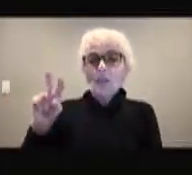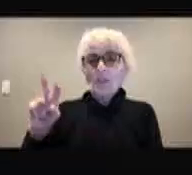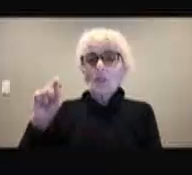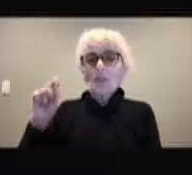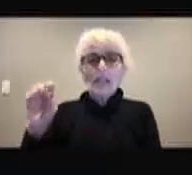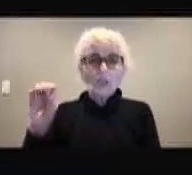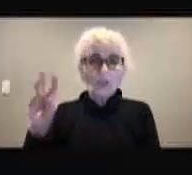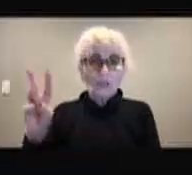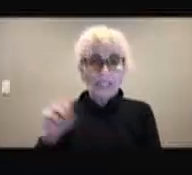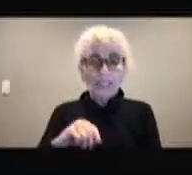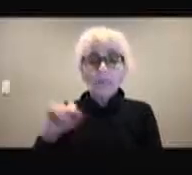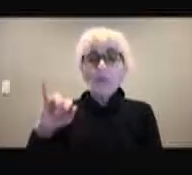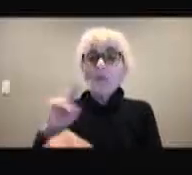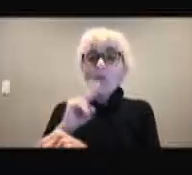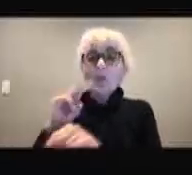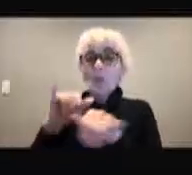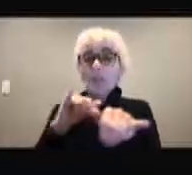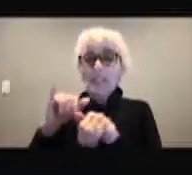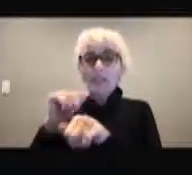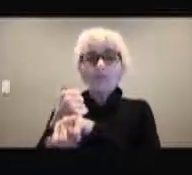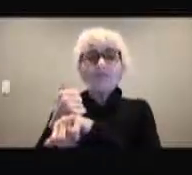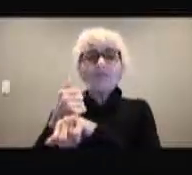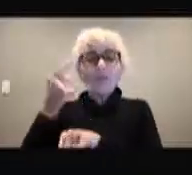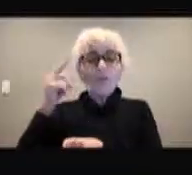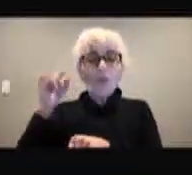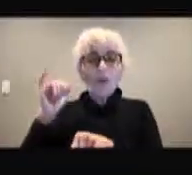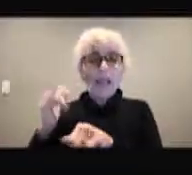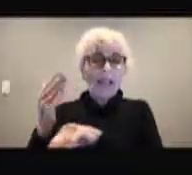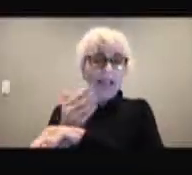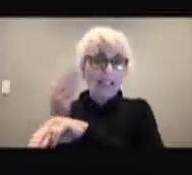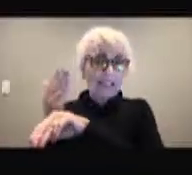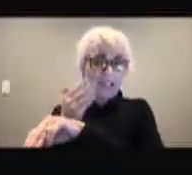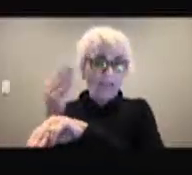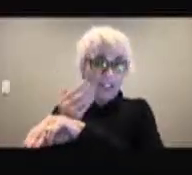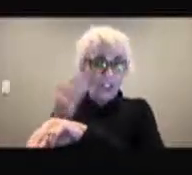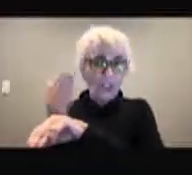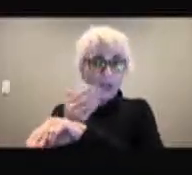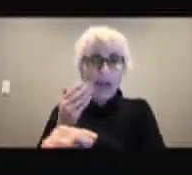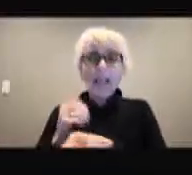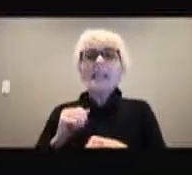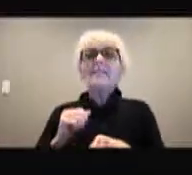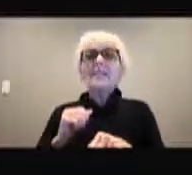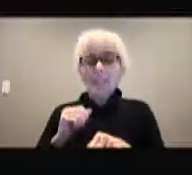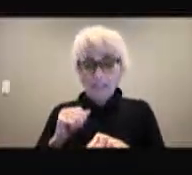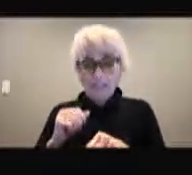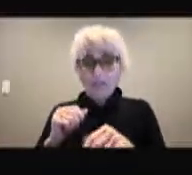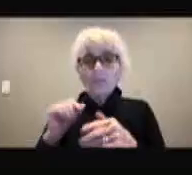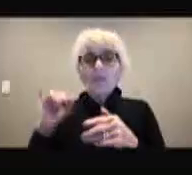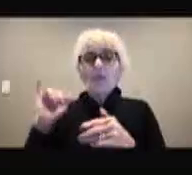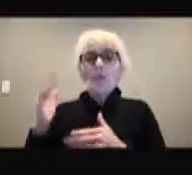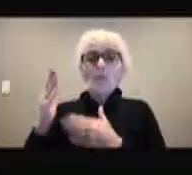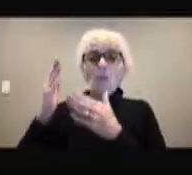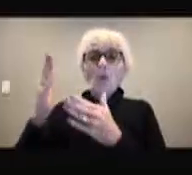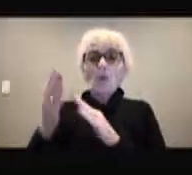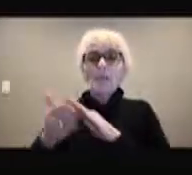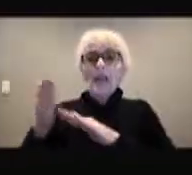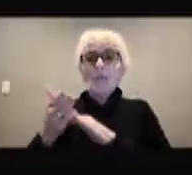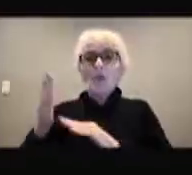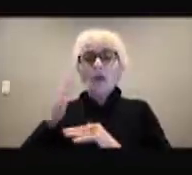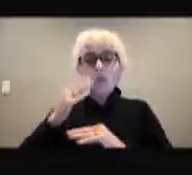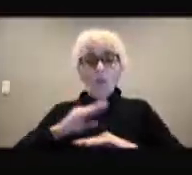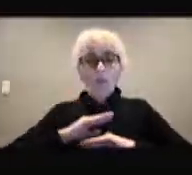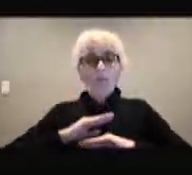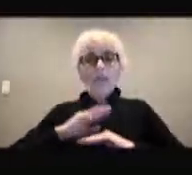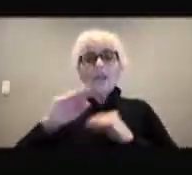use standards outlined for the excavation, grade, or fill major are as follows. The proposed operation shall meet